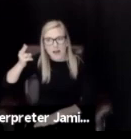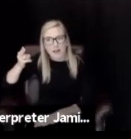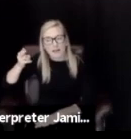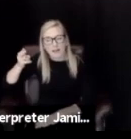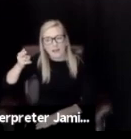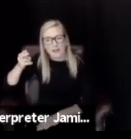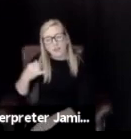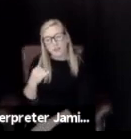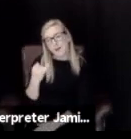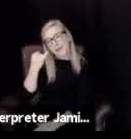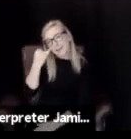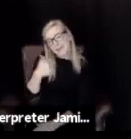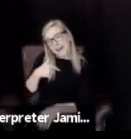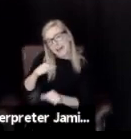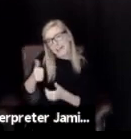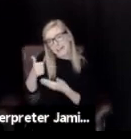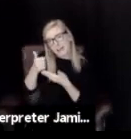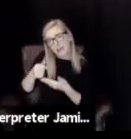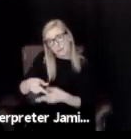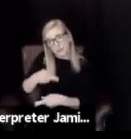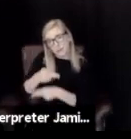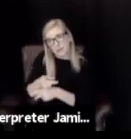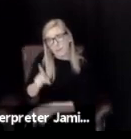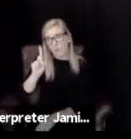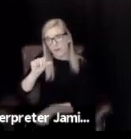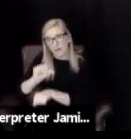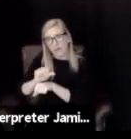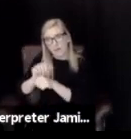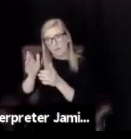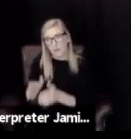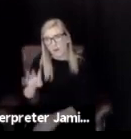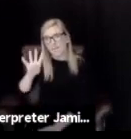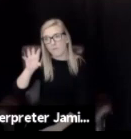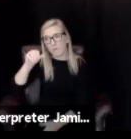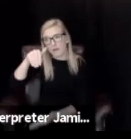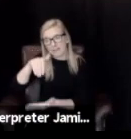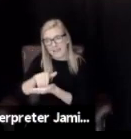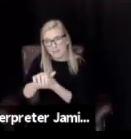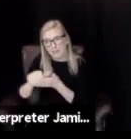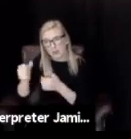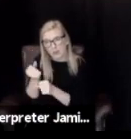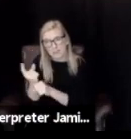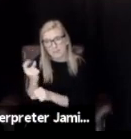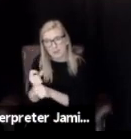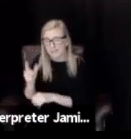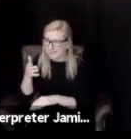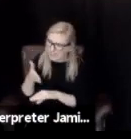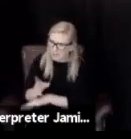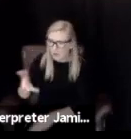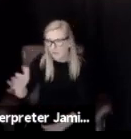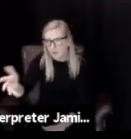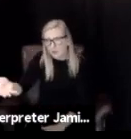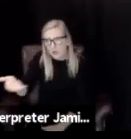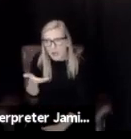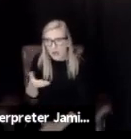can retain one employee at $40,000, right? Because by the time you hire them, by the time you